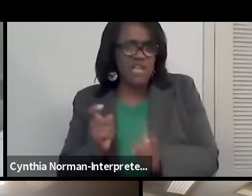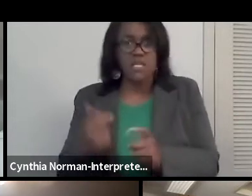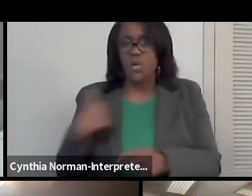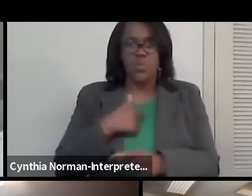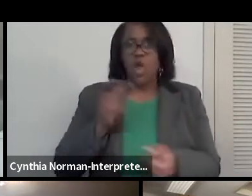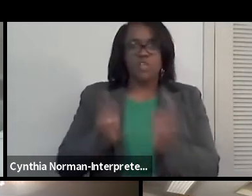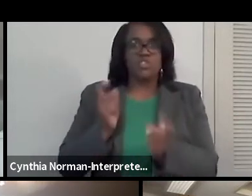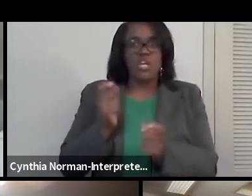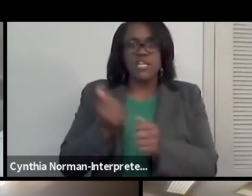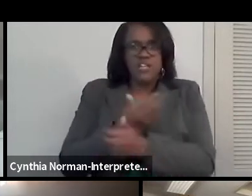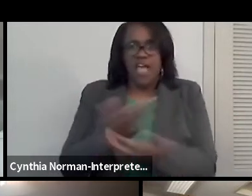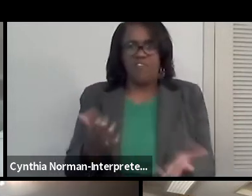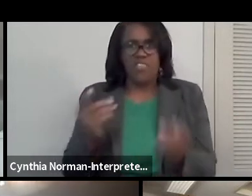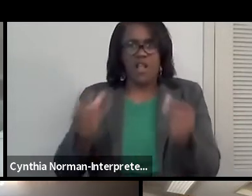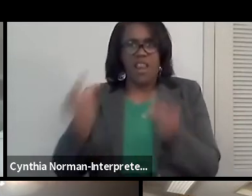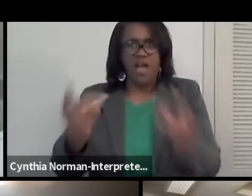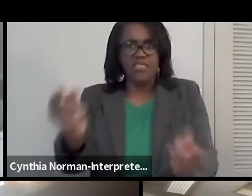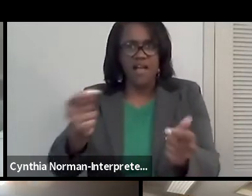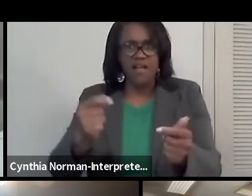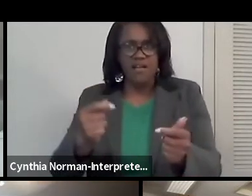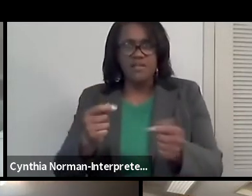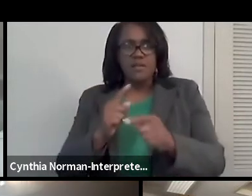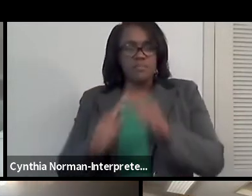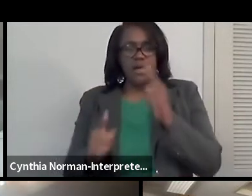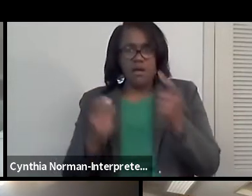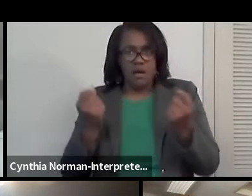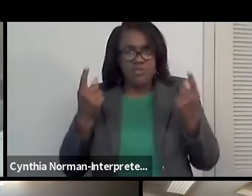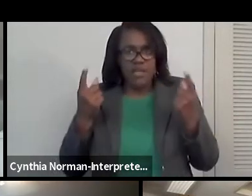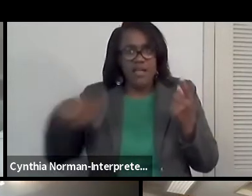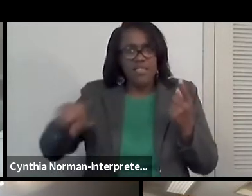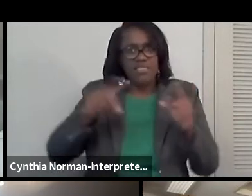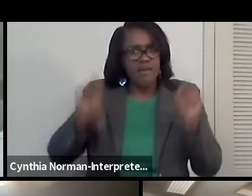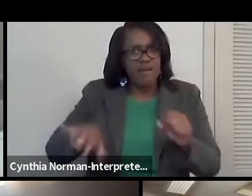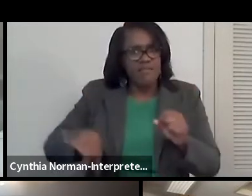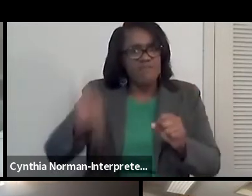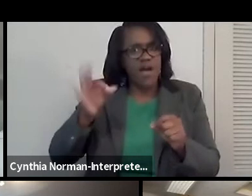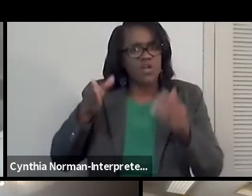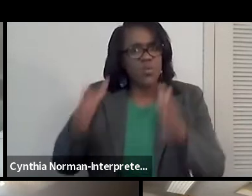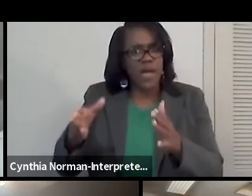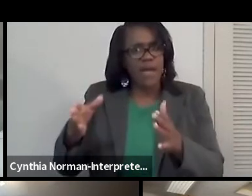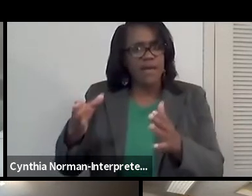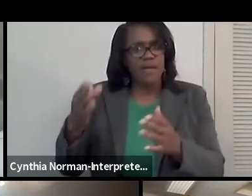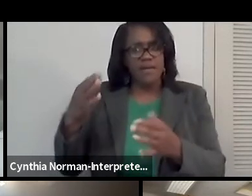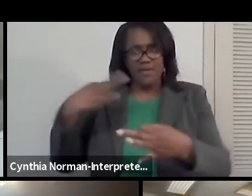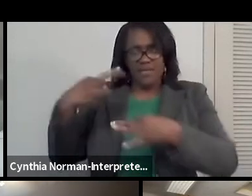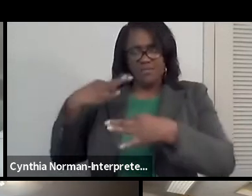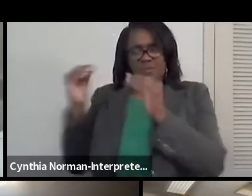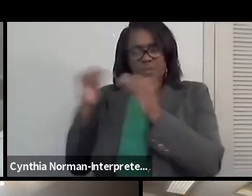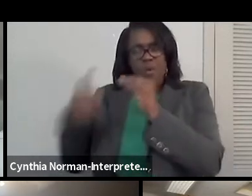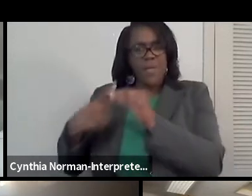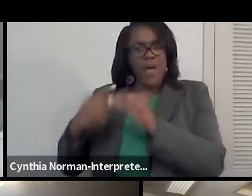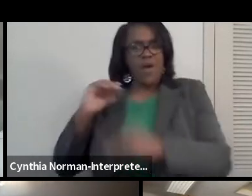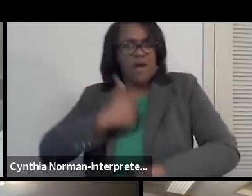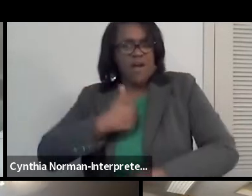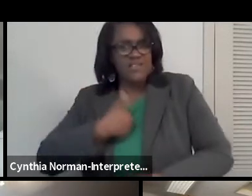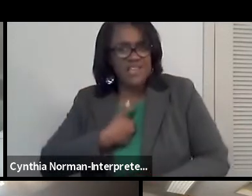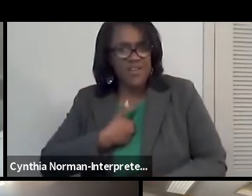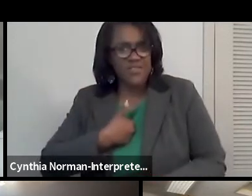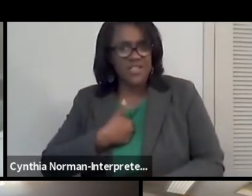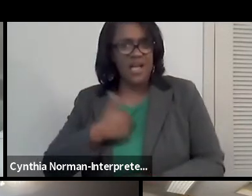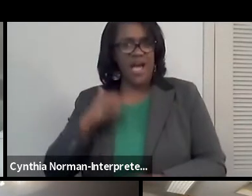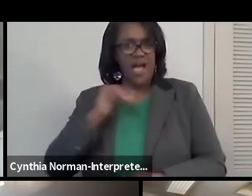that, but also the fact that because they're able to find that way, it tells us more about ourselves and our system. So then that way